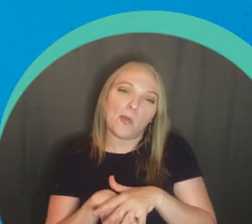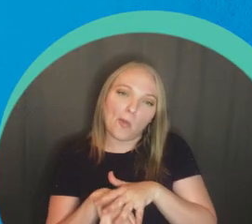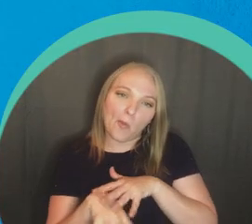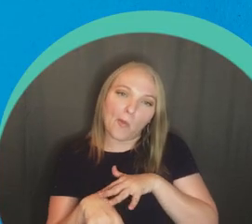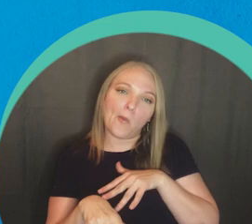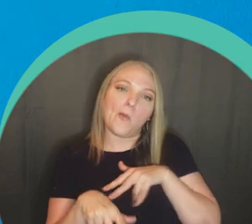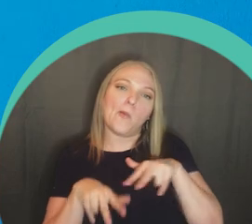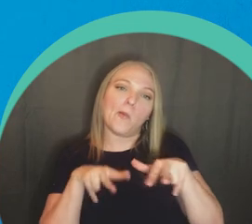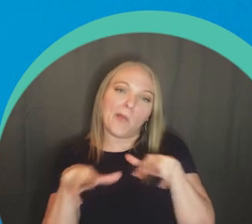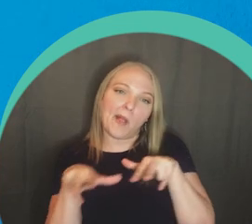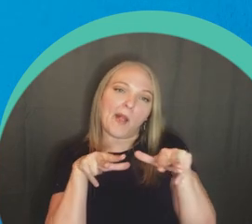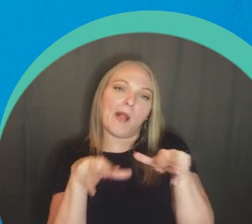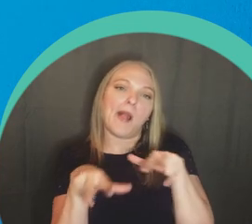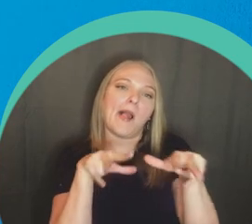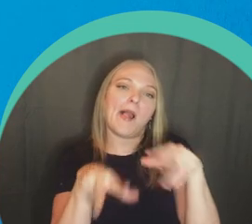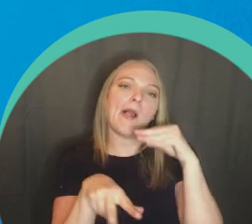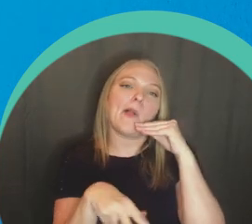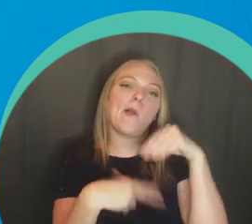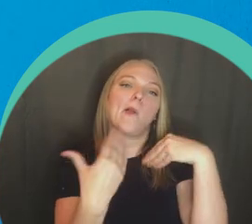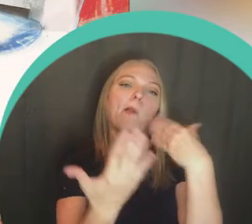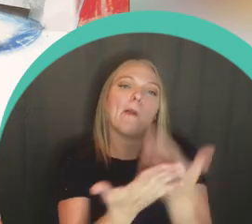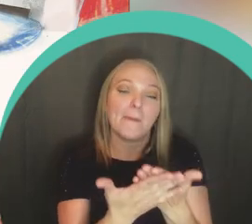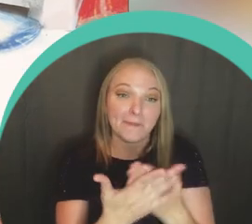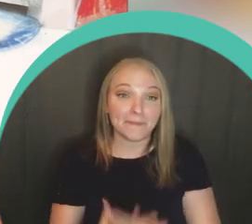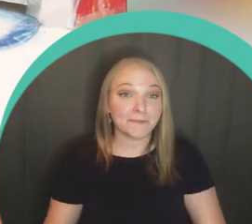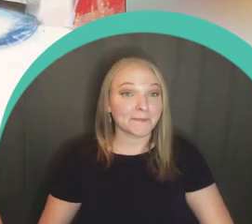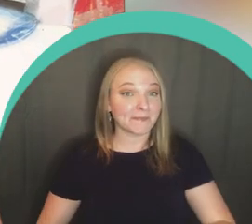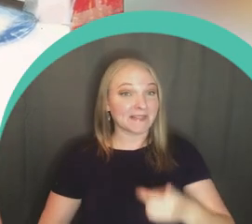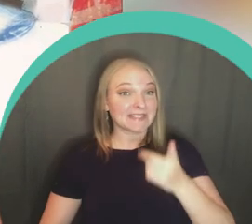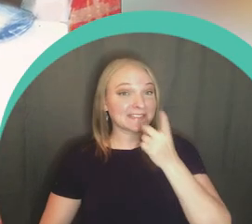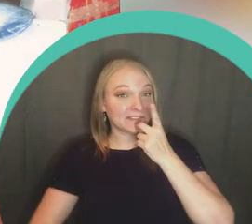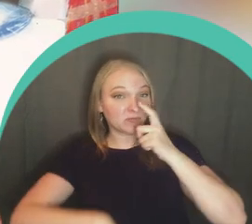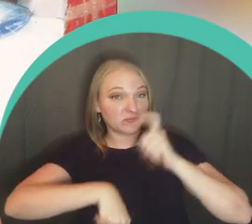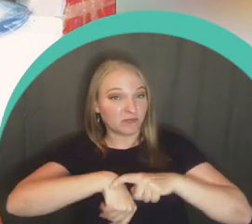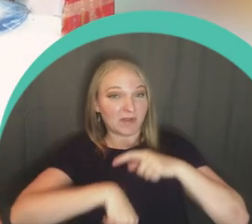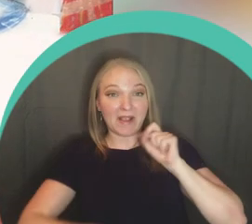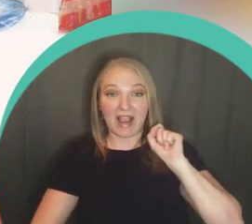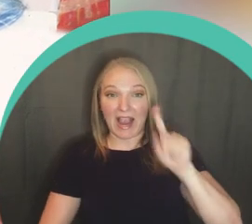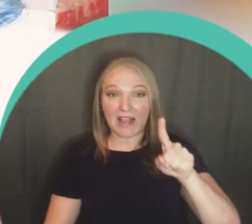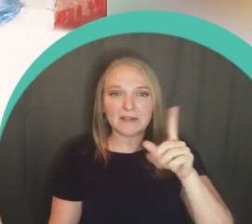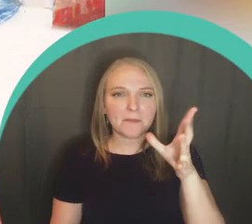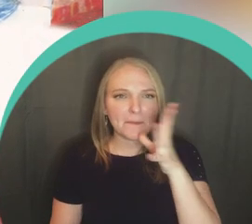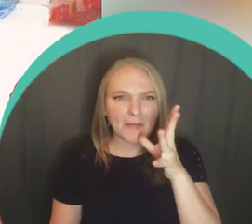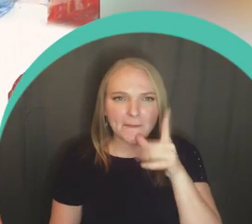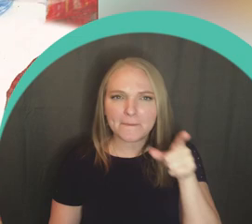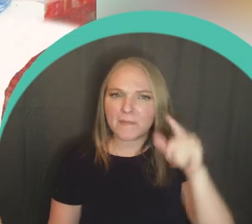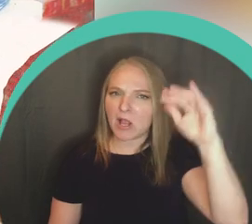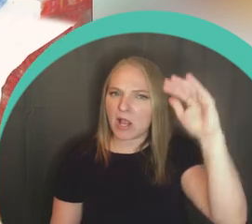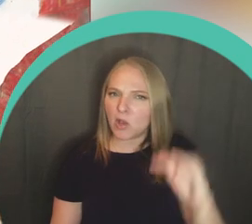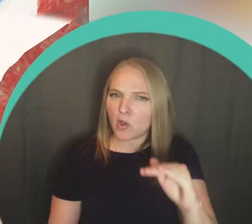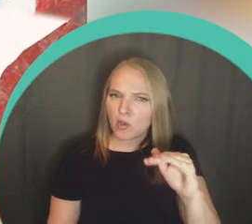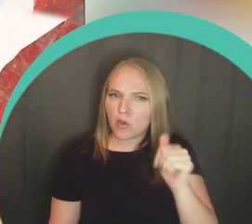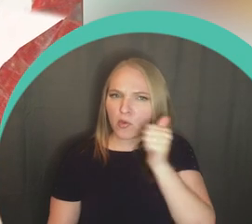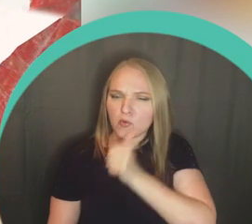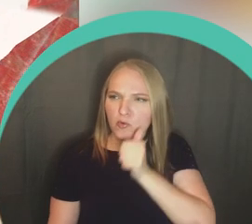At dinner, I ask Mommy, "Can the little girl next door come out to